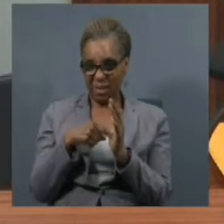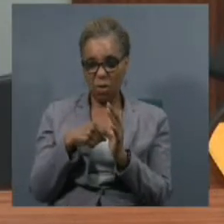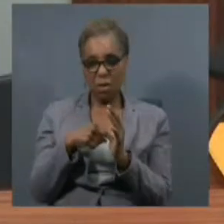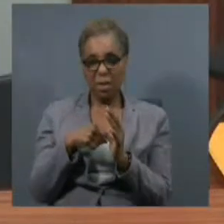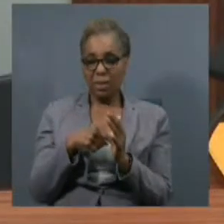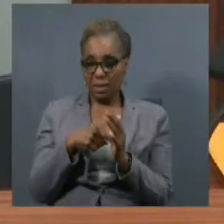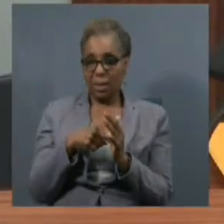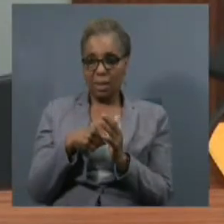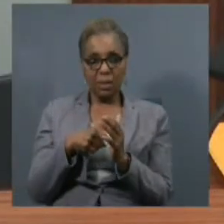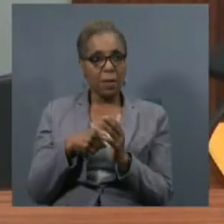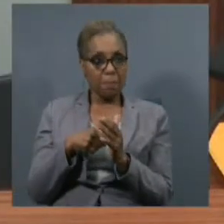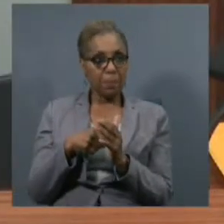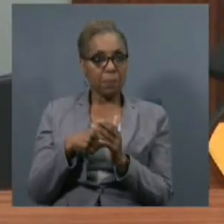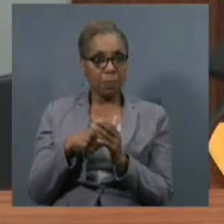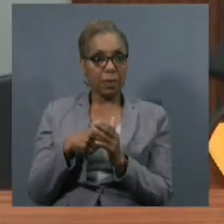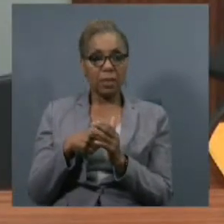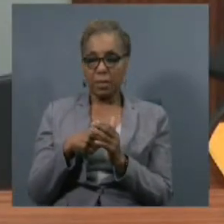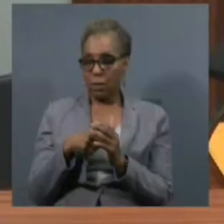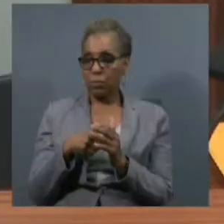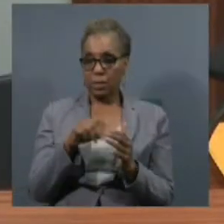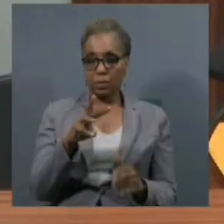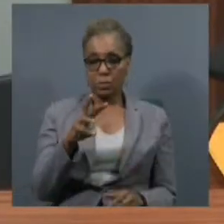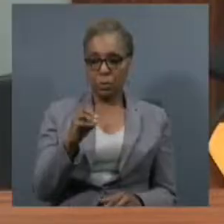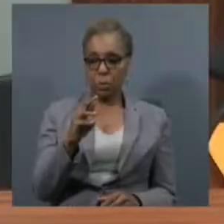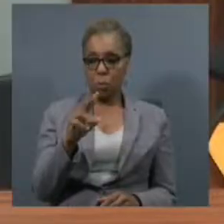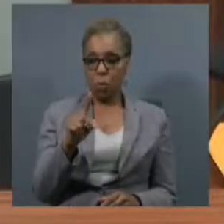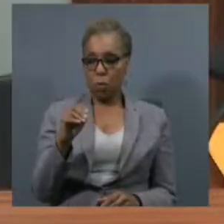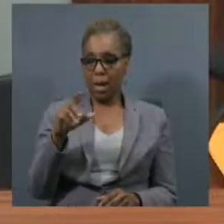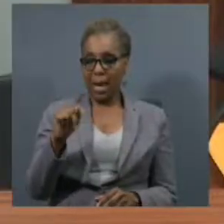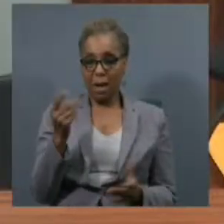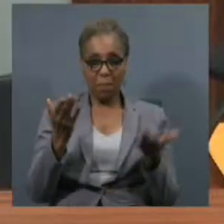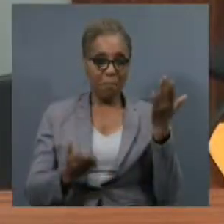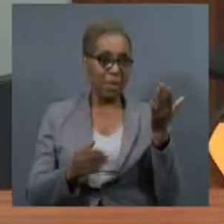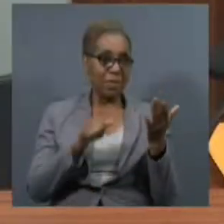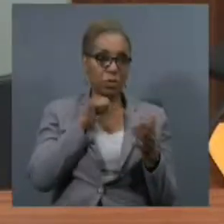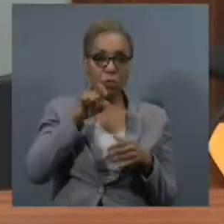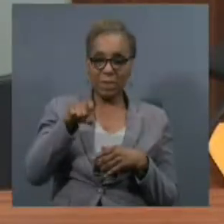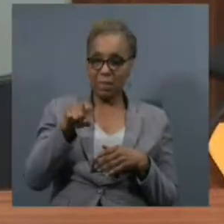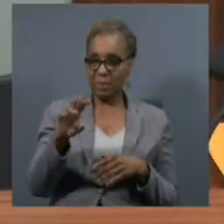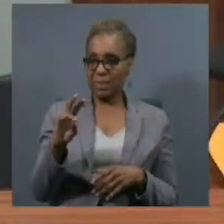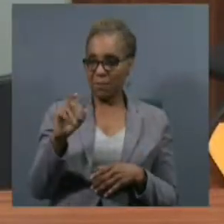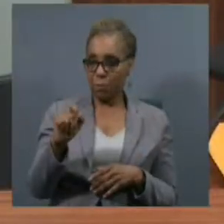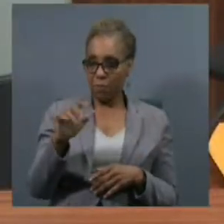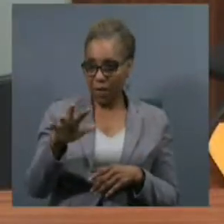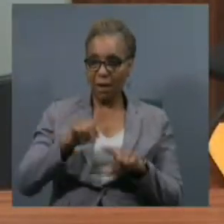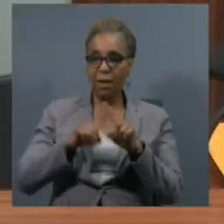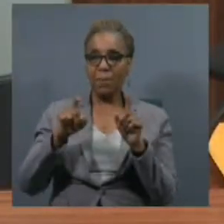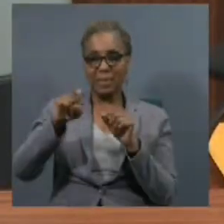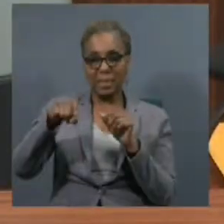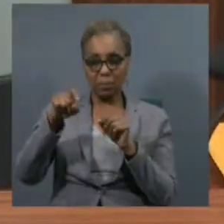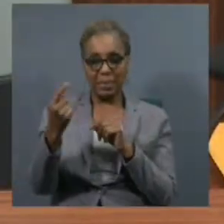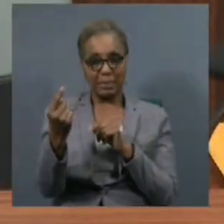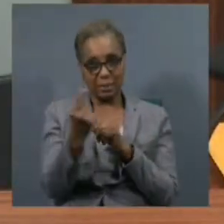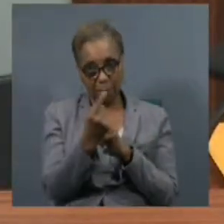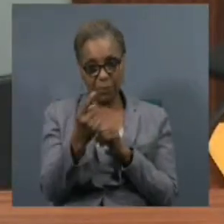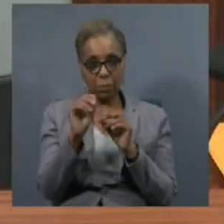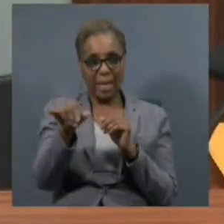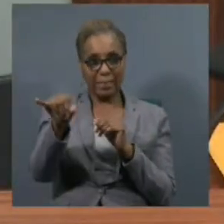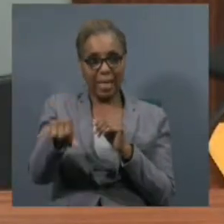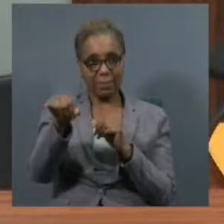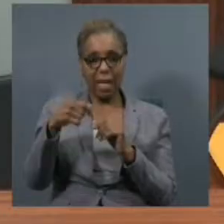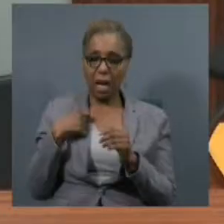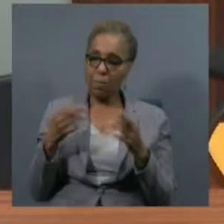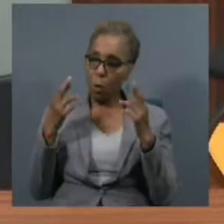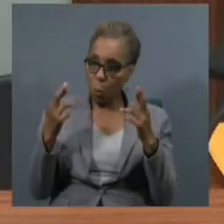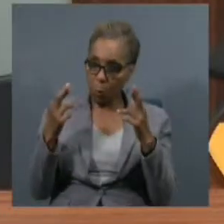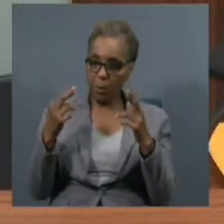relief, get this workout done. May not have to be 7.5, but it needs to be something, and that's what I'm